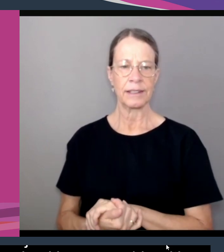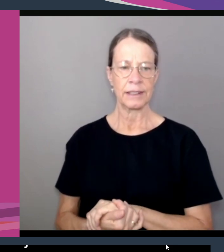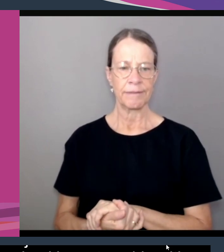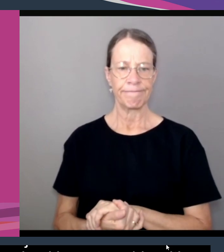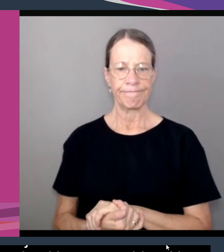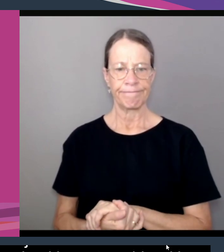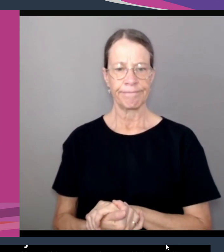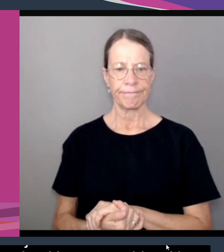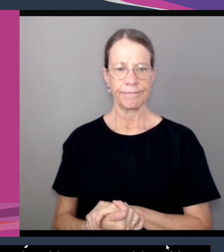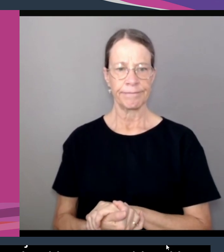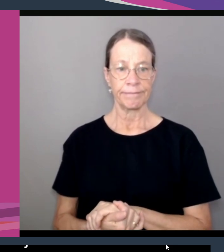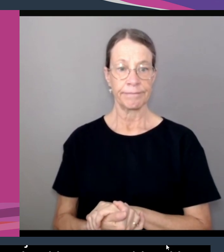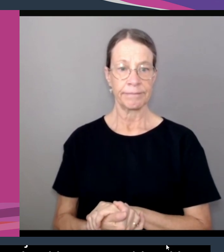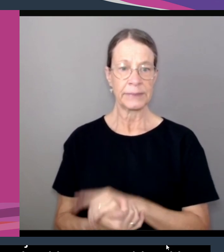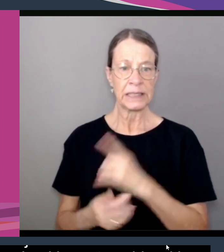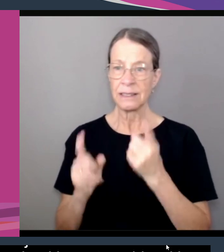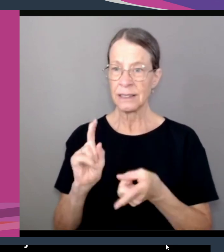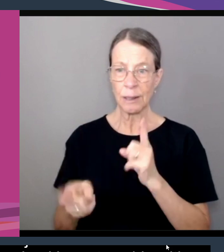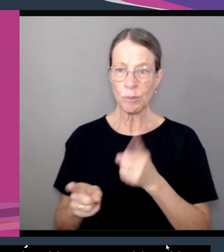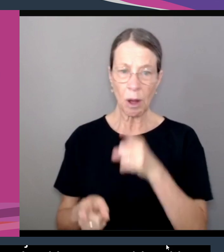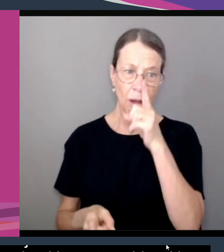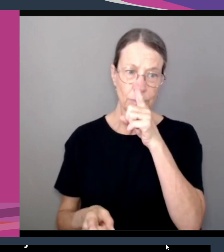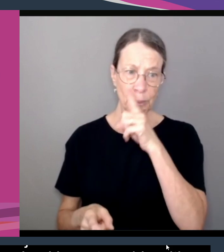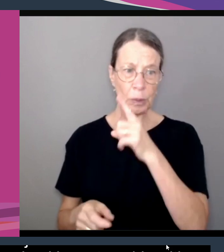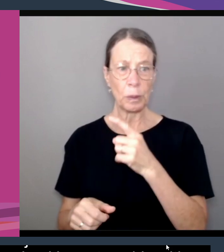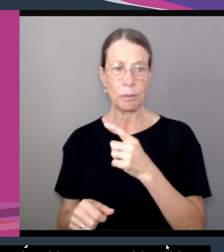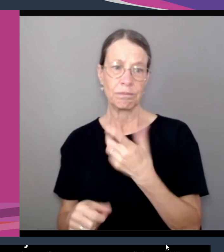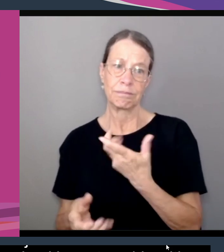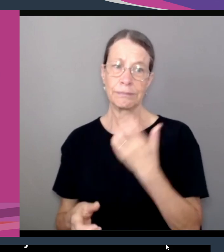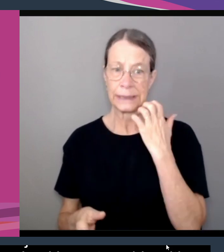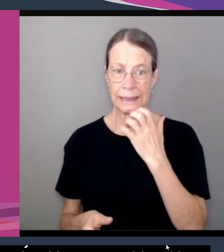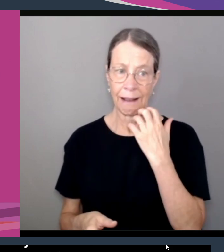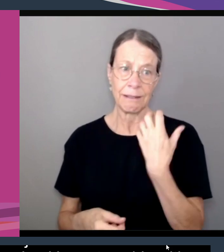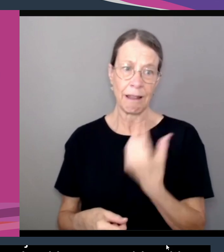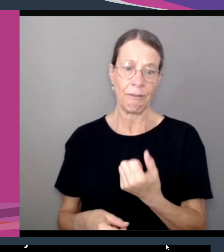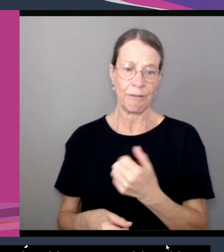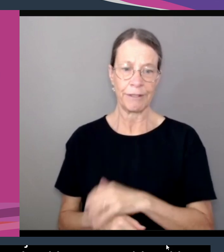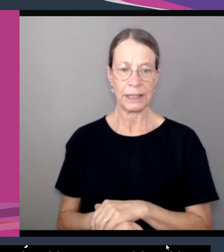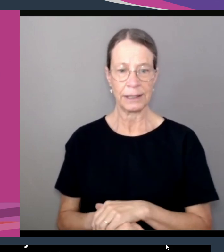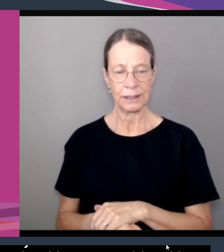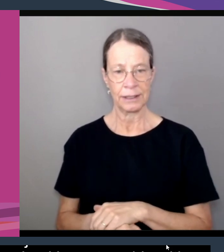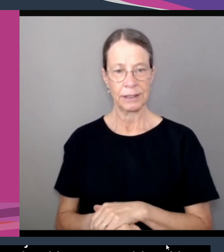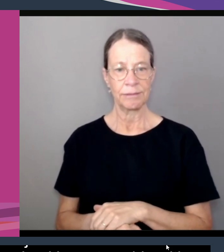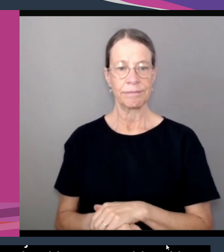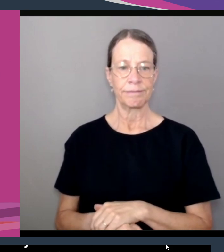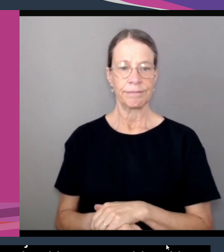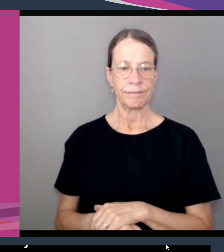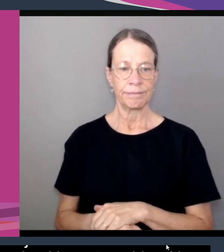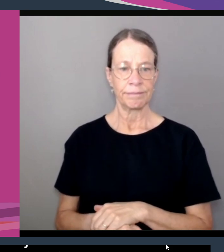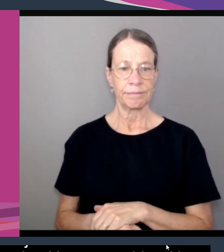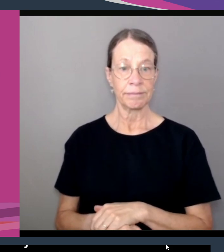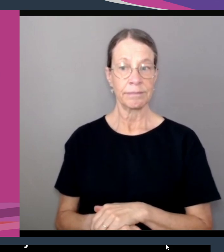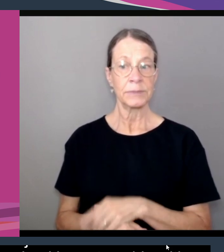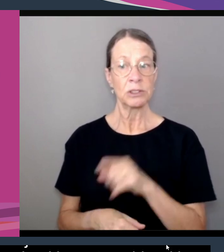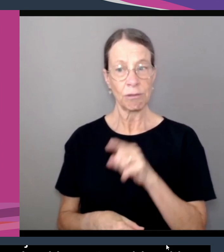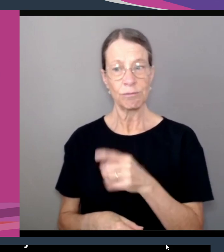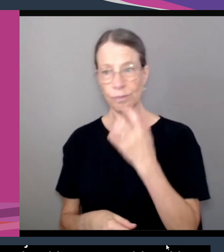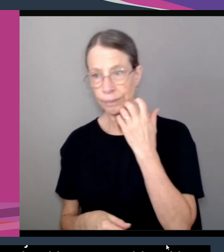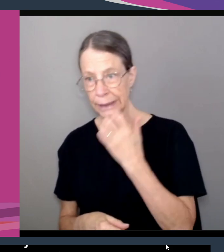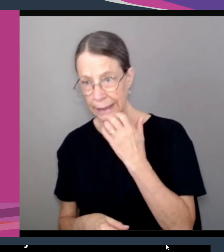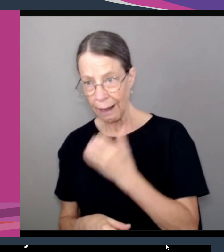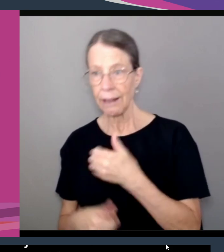Sometimes they will make mistakes, and they can learn from